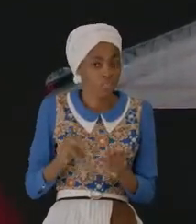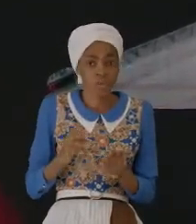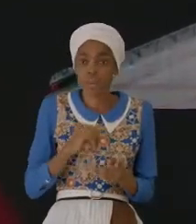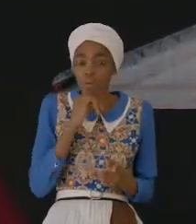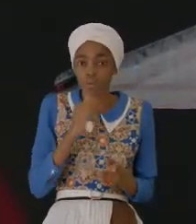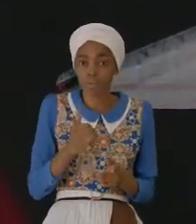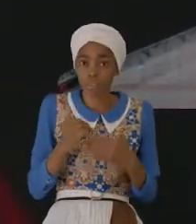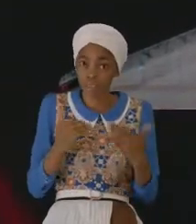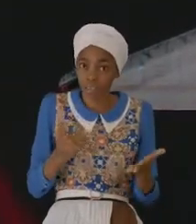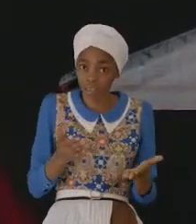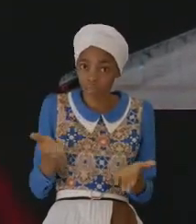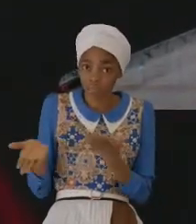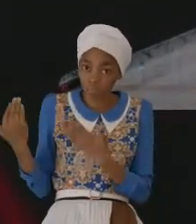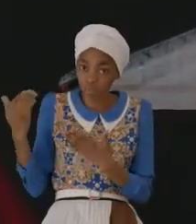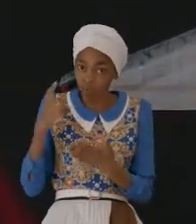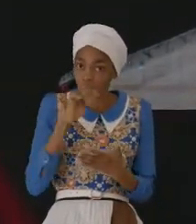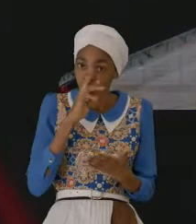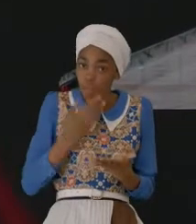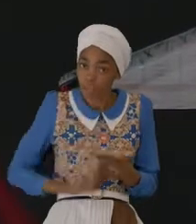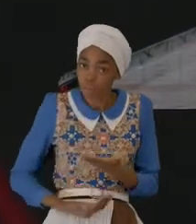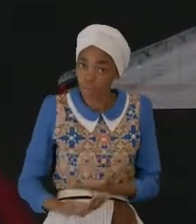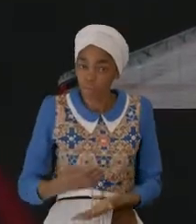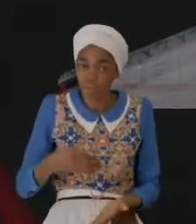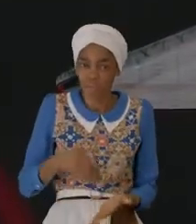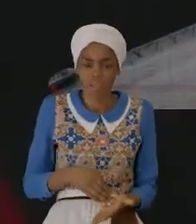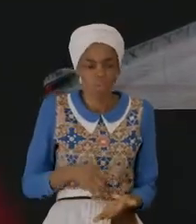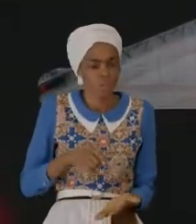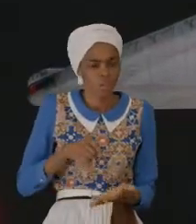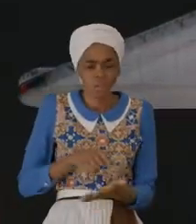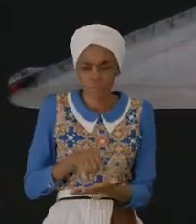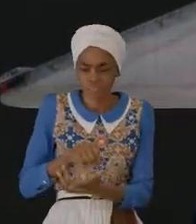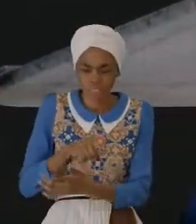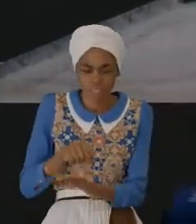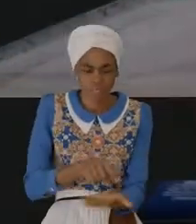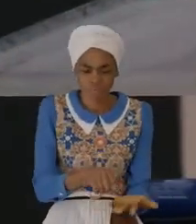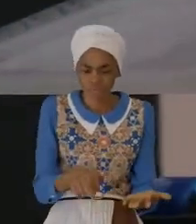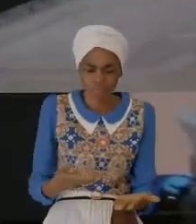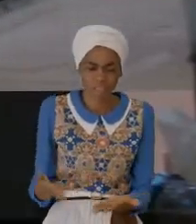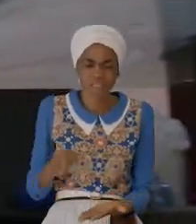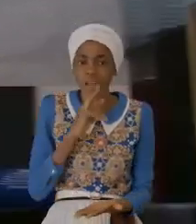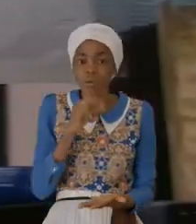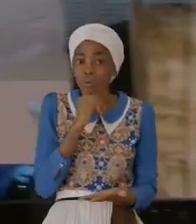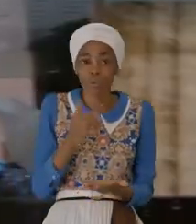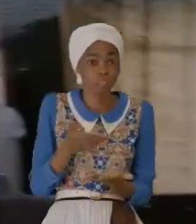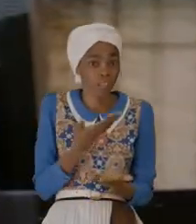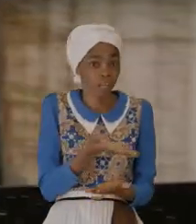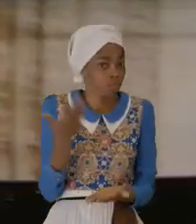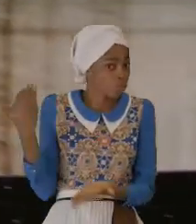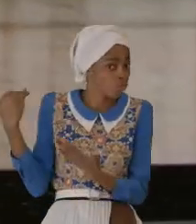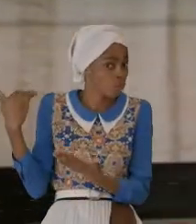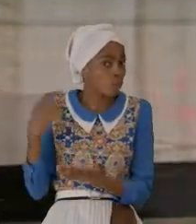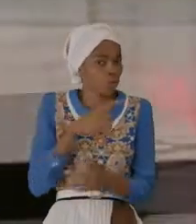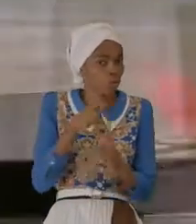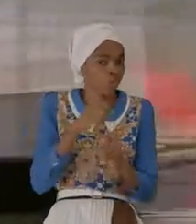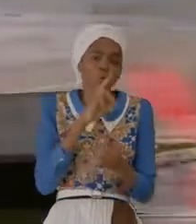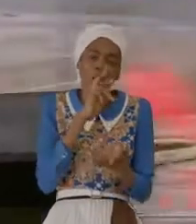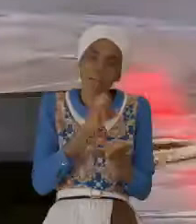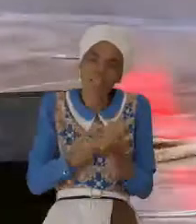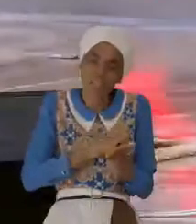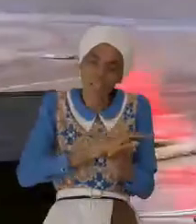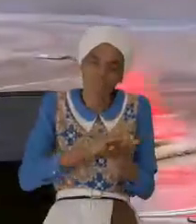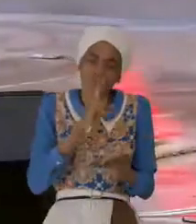were born again genuinely Born Again those things were not there when we was Sanctified generally